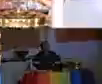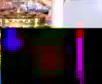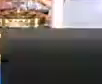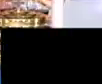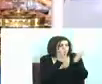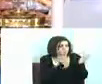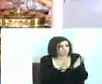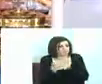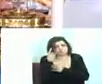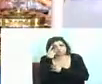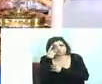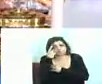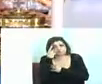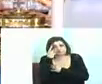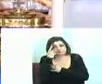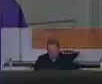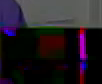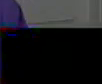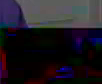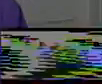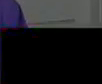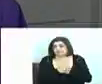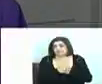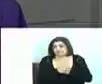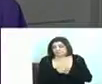for this table.